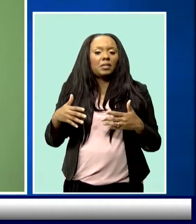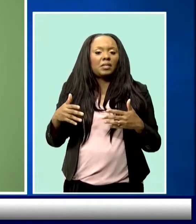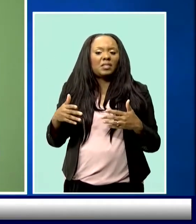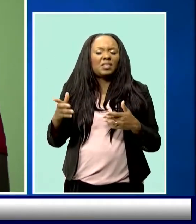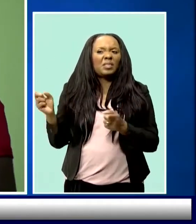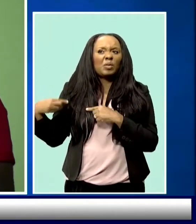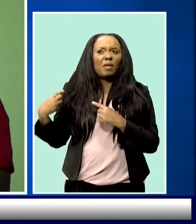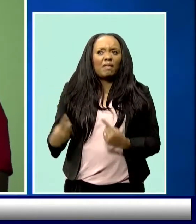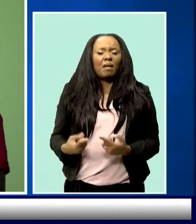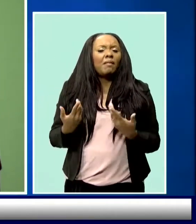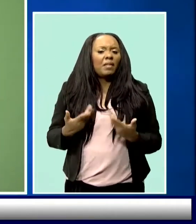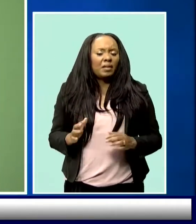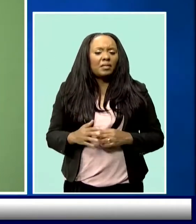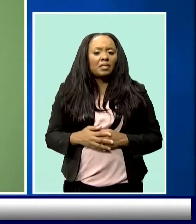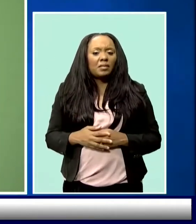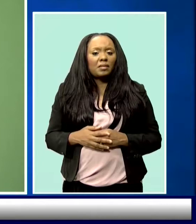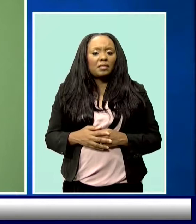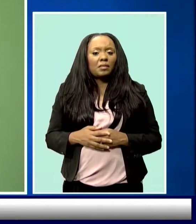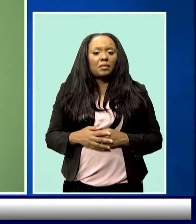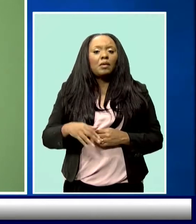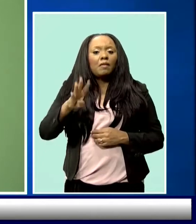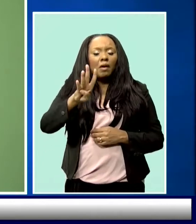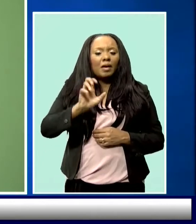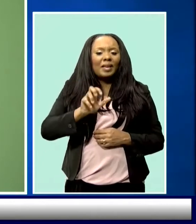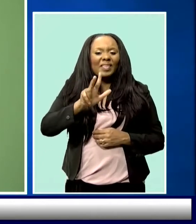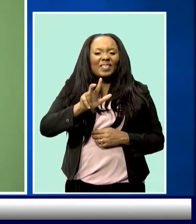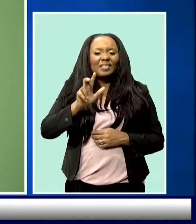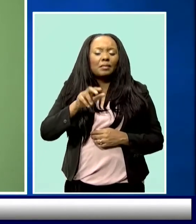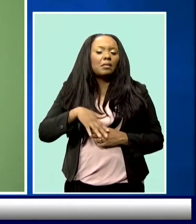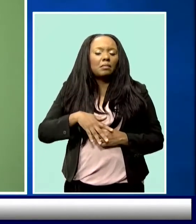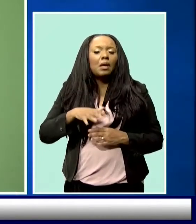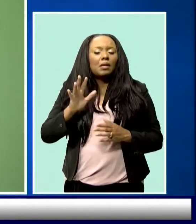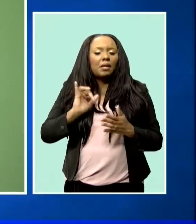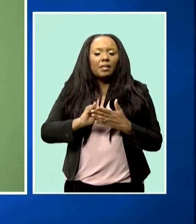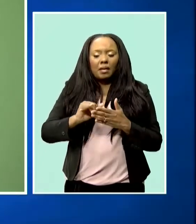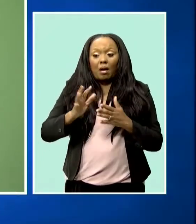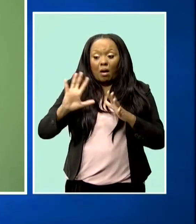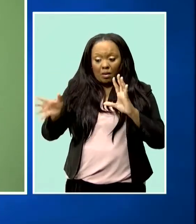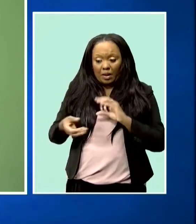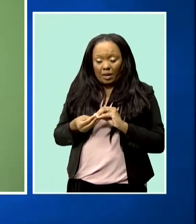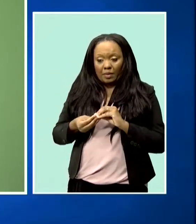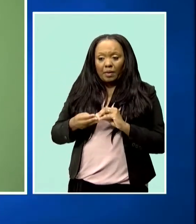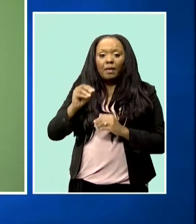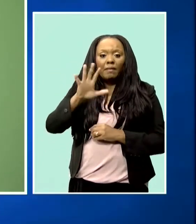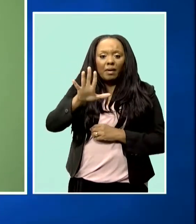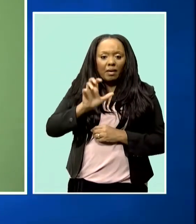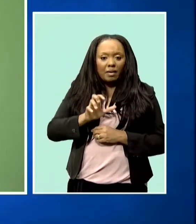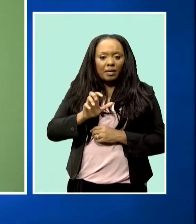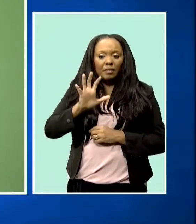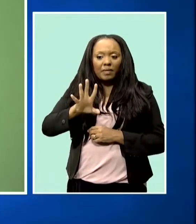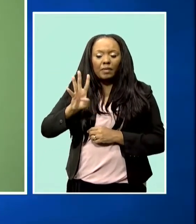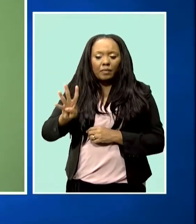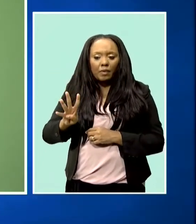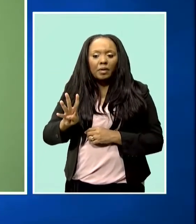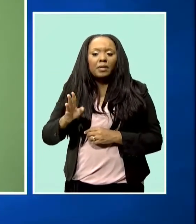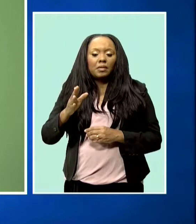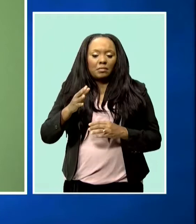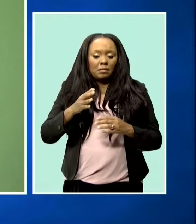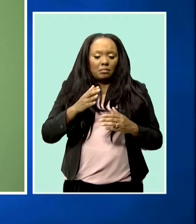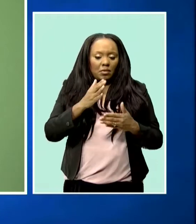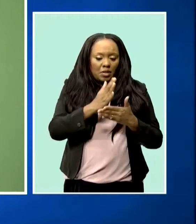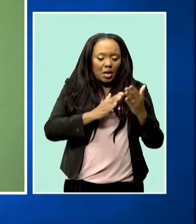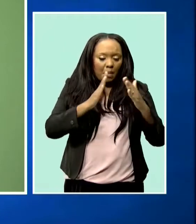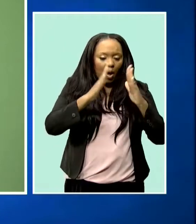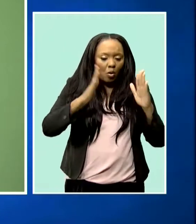Breaking down in rebuilds, 436 repairs and 118 rebuilds. So we have finished 554 out of that